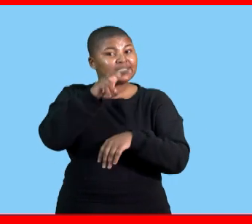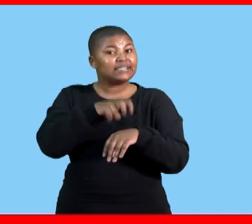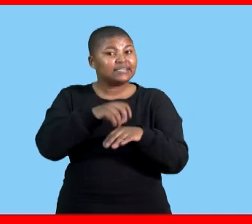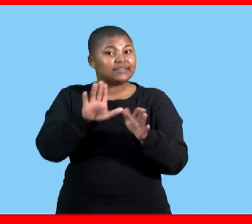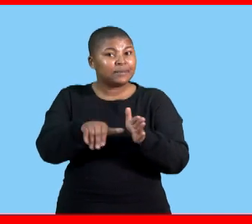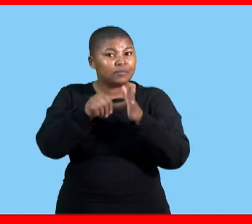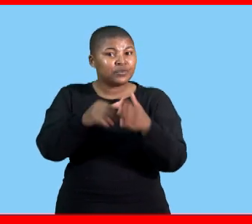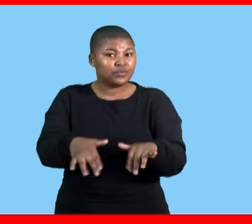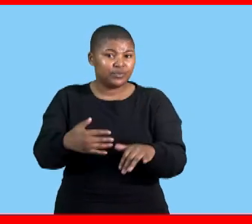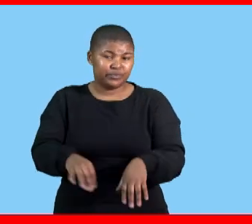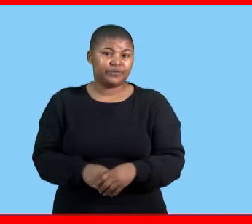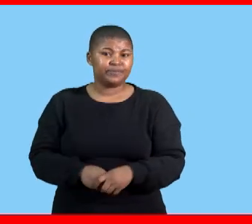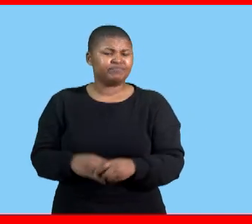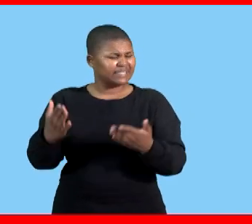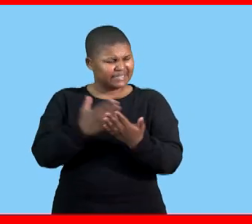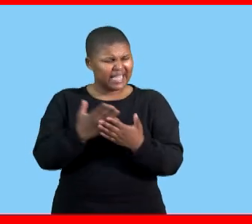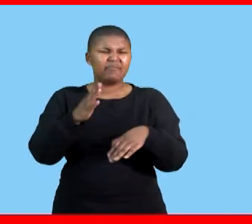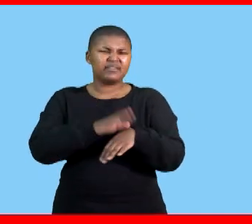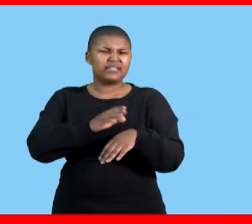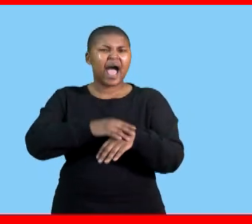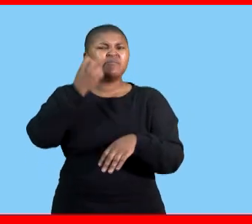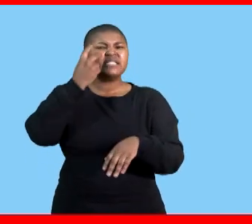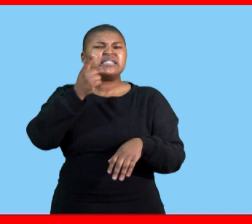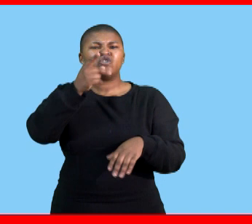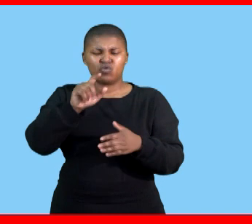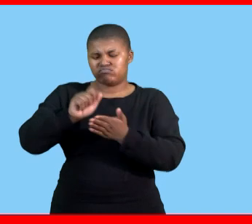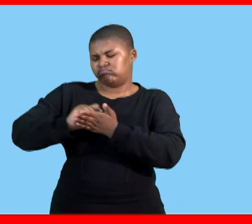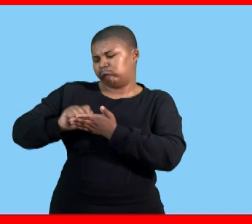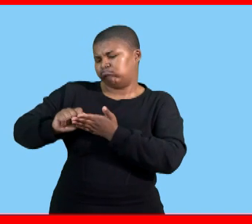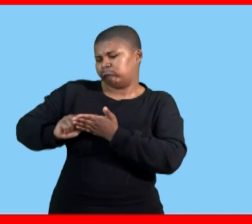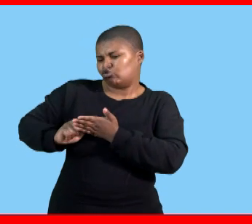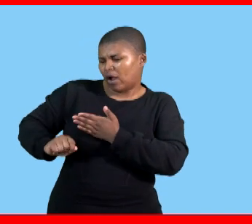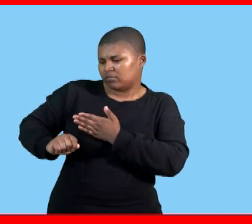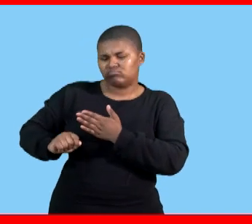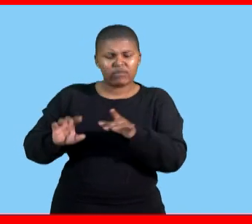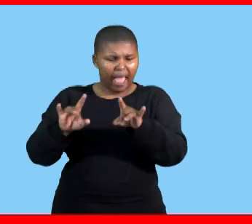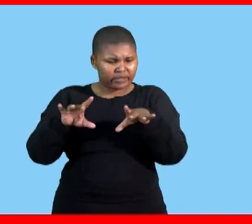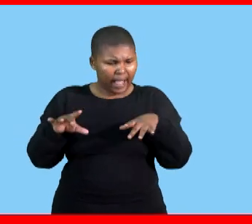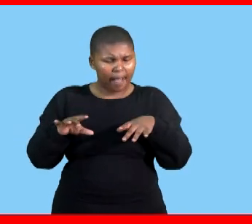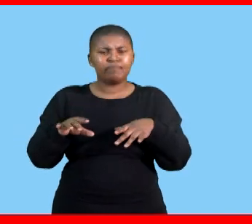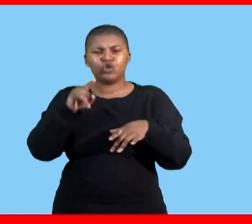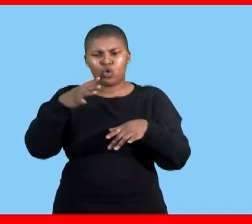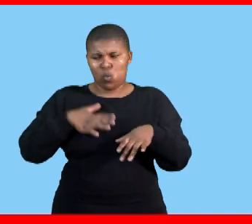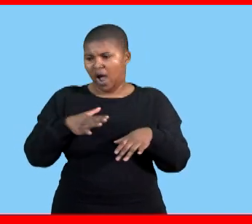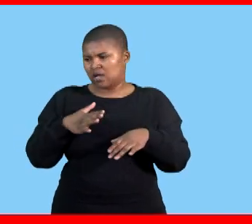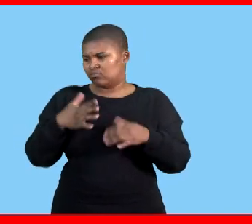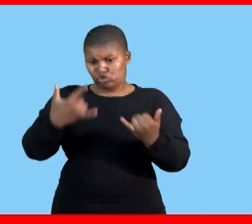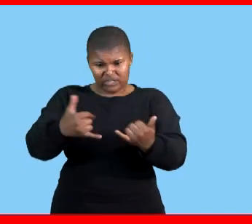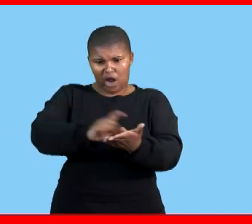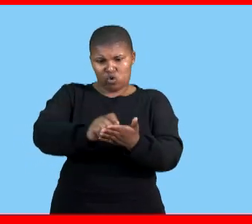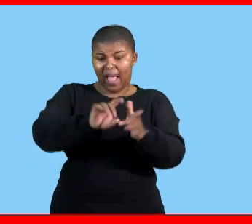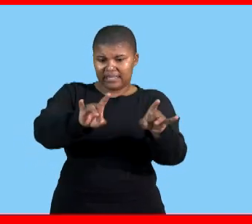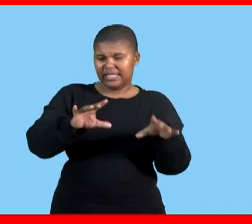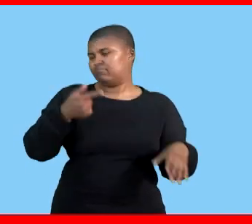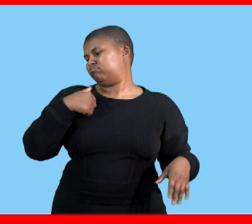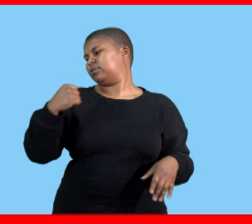times when you are writing exams, you will want to study probably a day before. Now you will realize that this causes